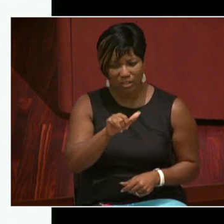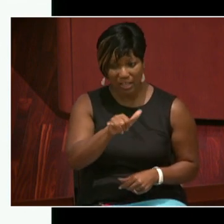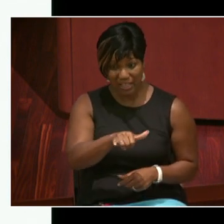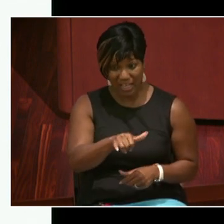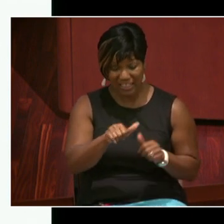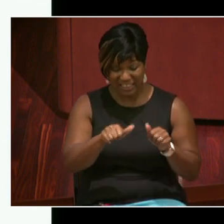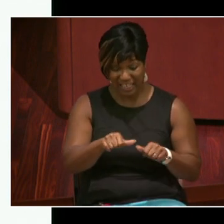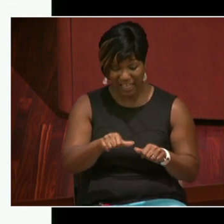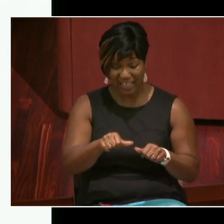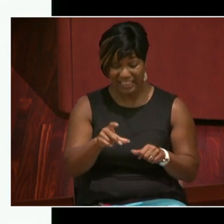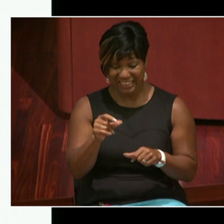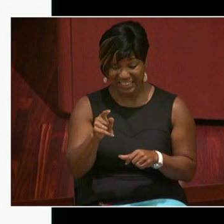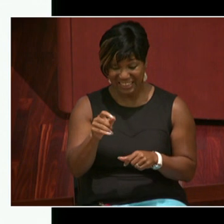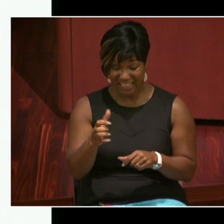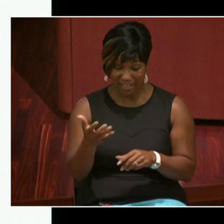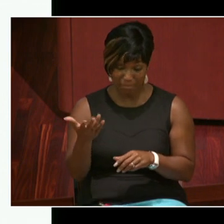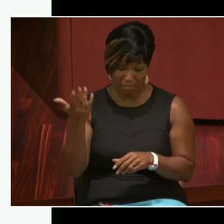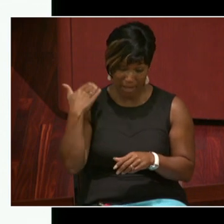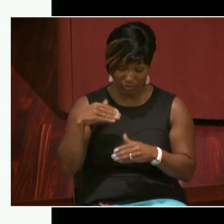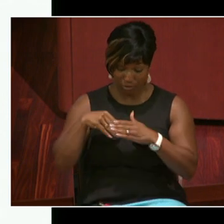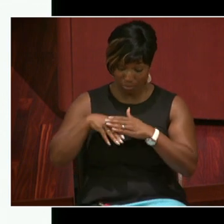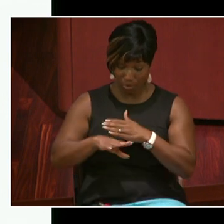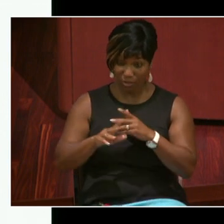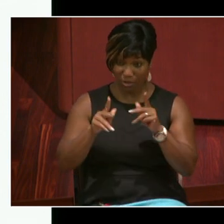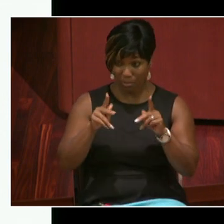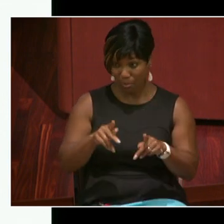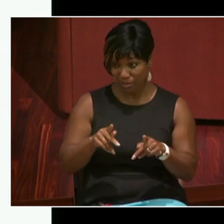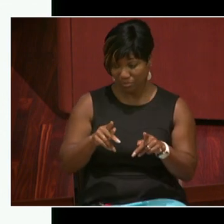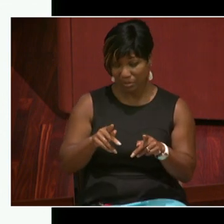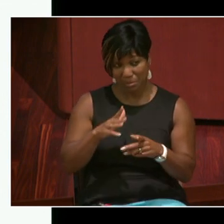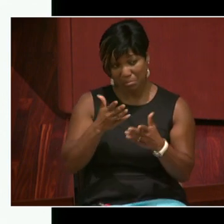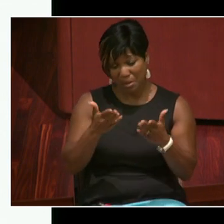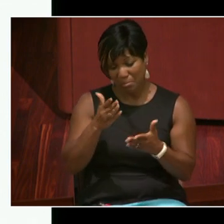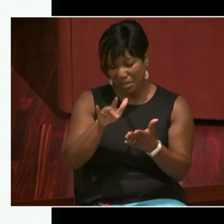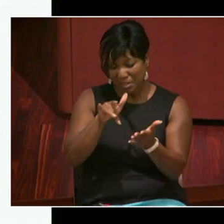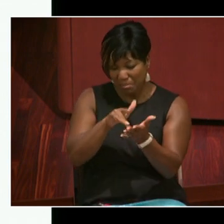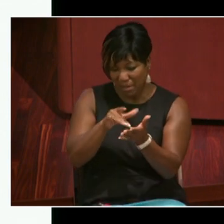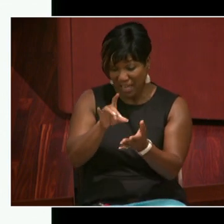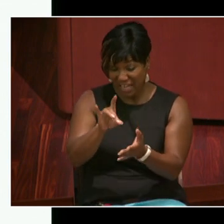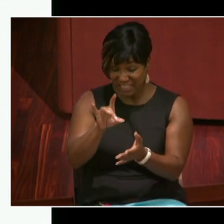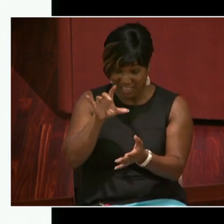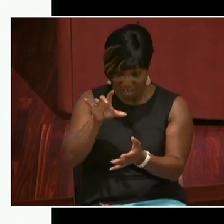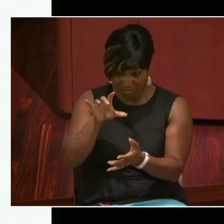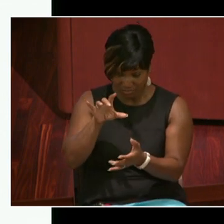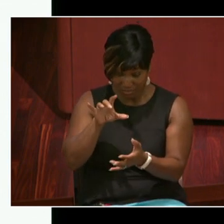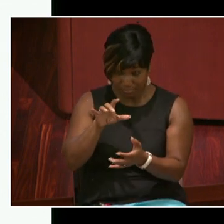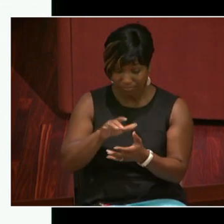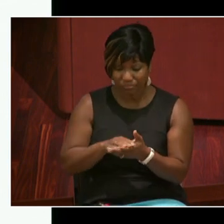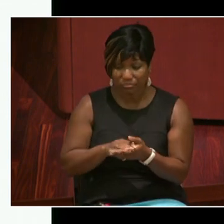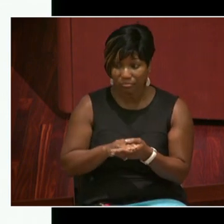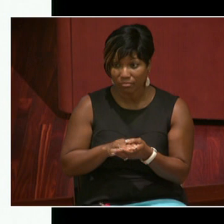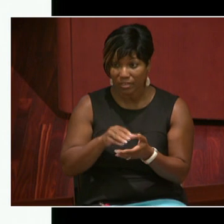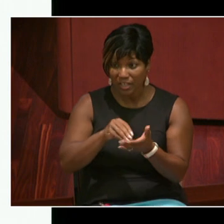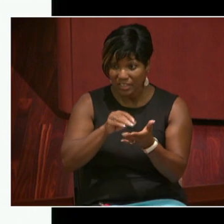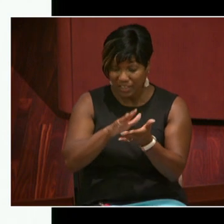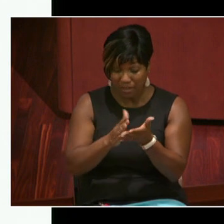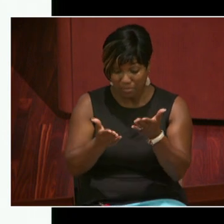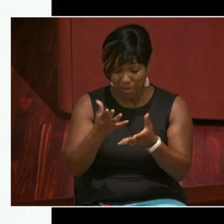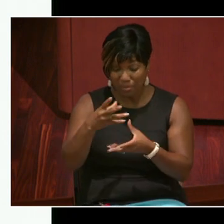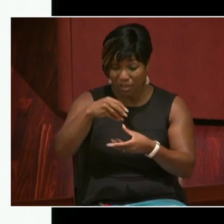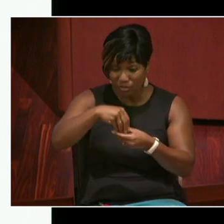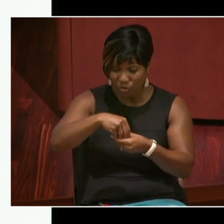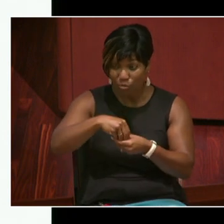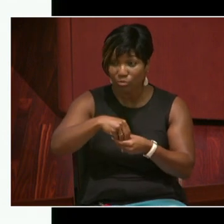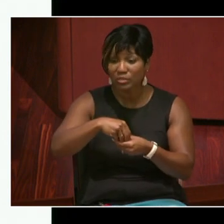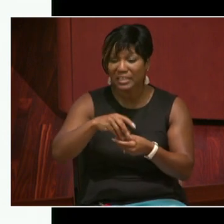date all the way back to the birth of the person, which could be in the mid-1800s in some cases. Documents may also be included that date up to the